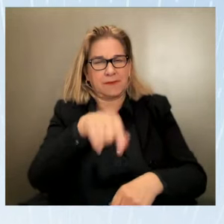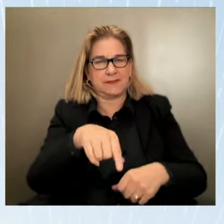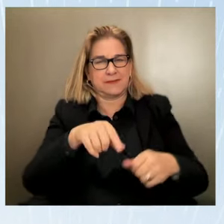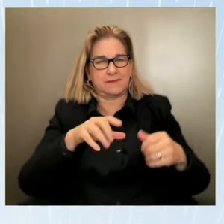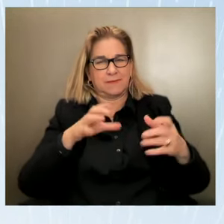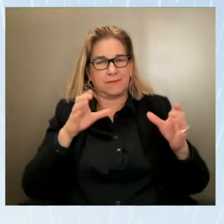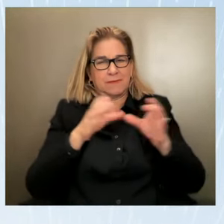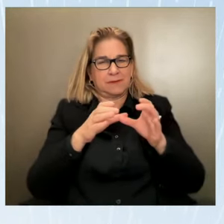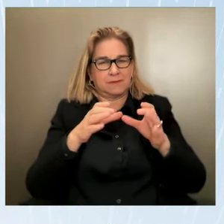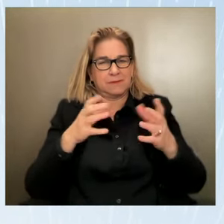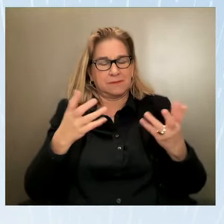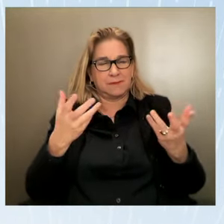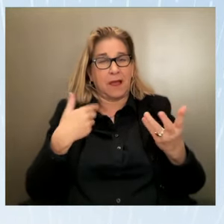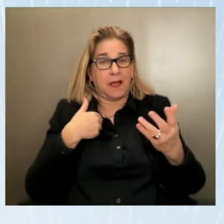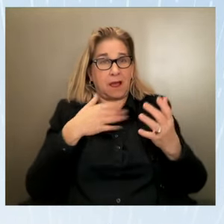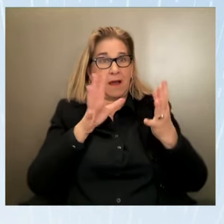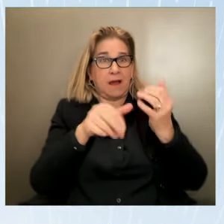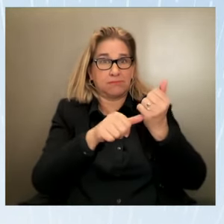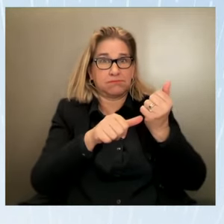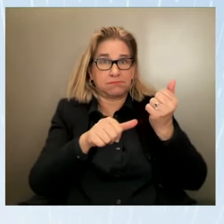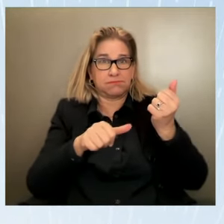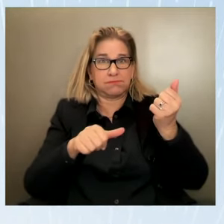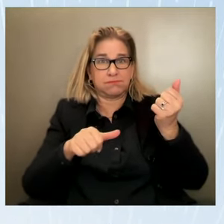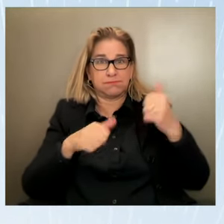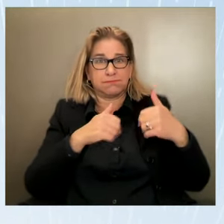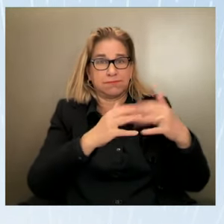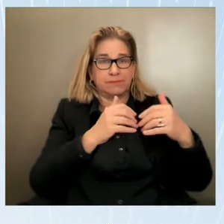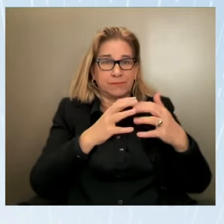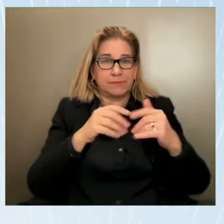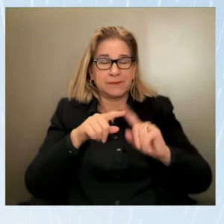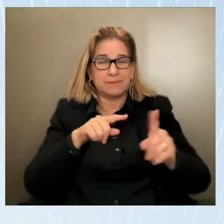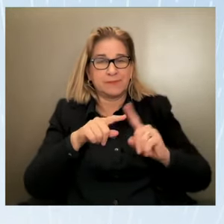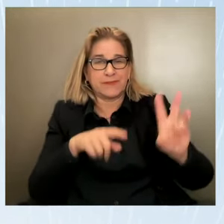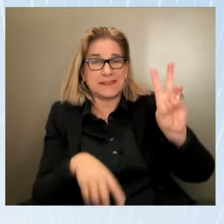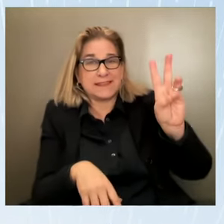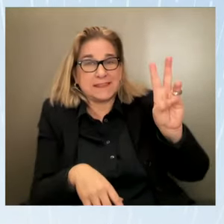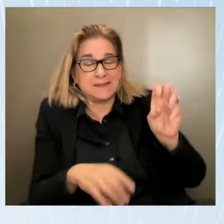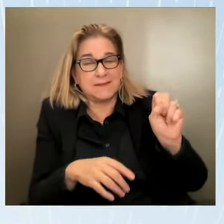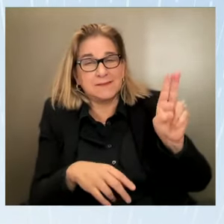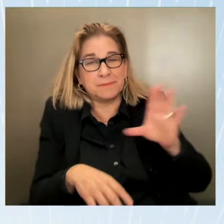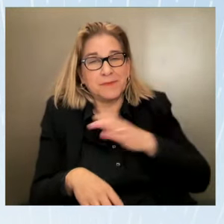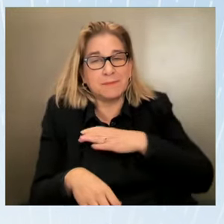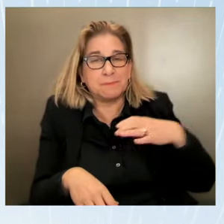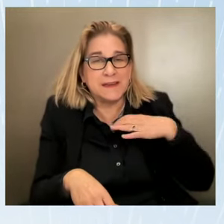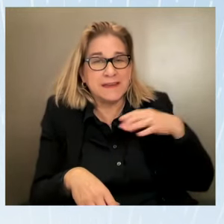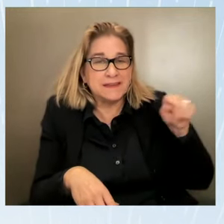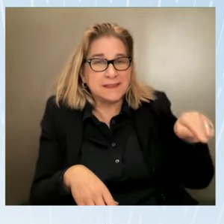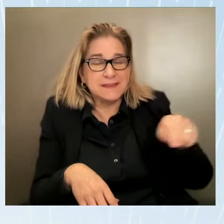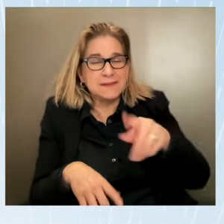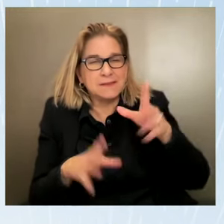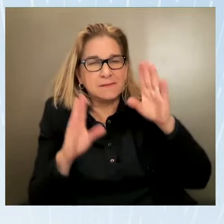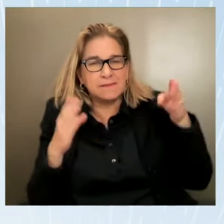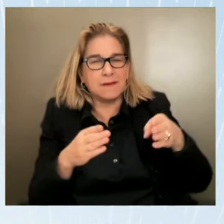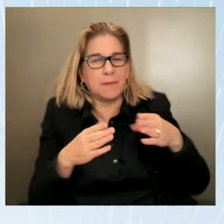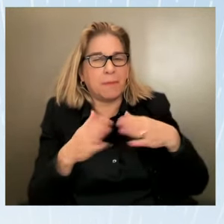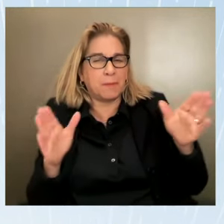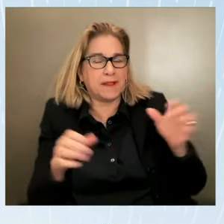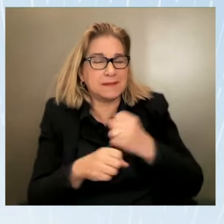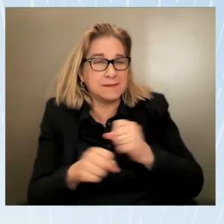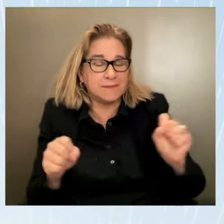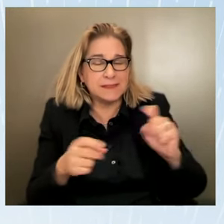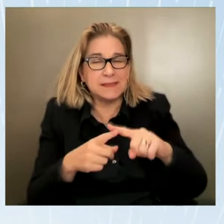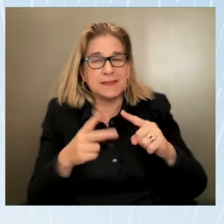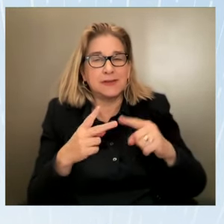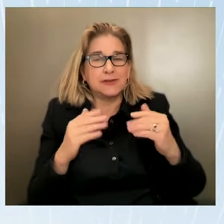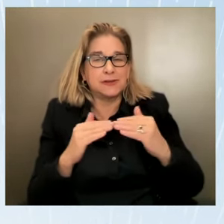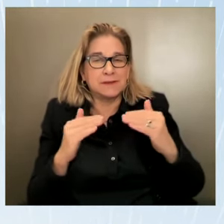subcommittees focuses on specific public safety and justice issues, including addressing human trafficking. In the coming